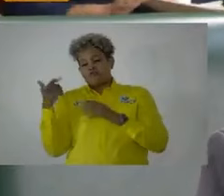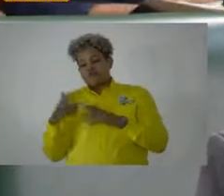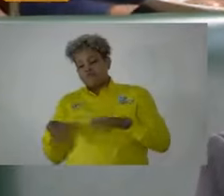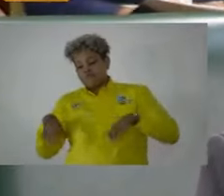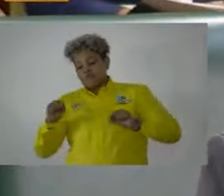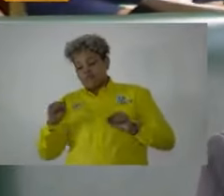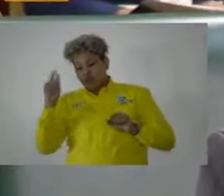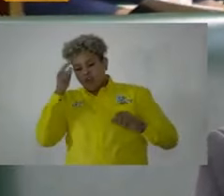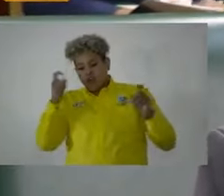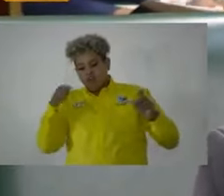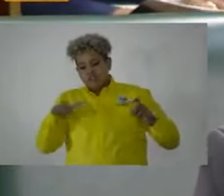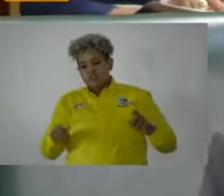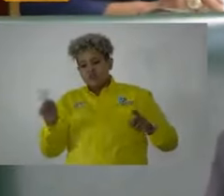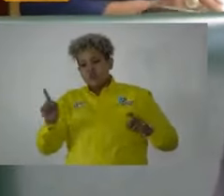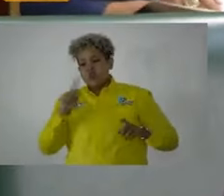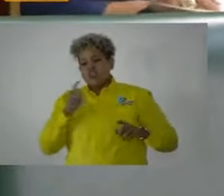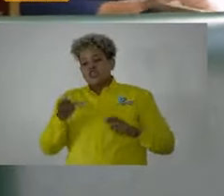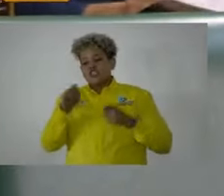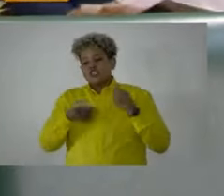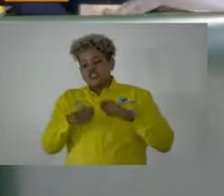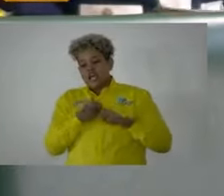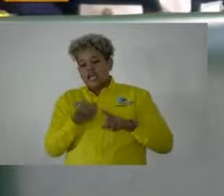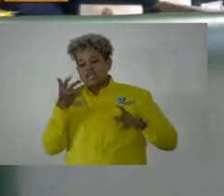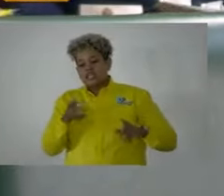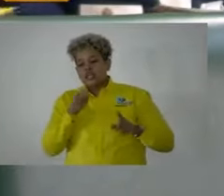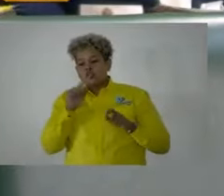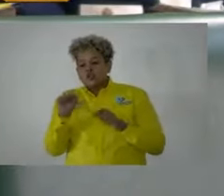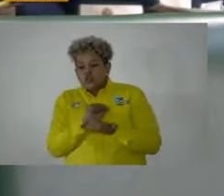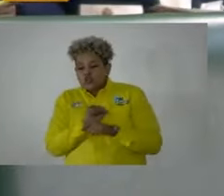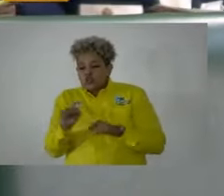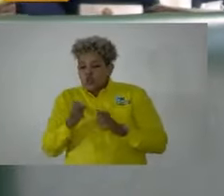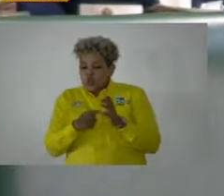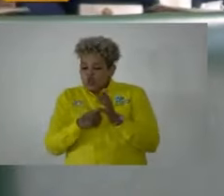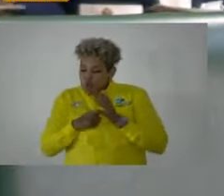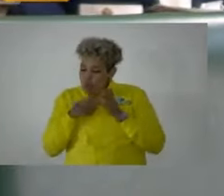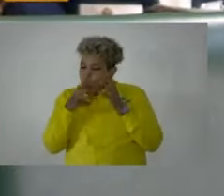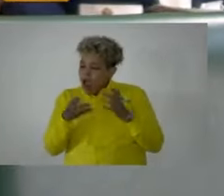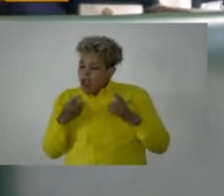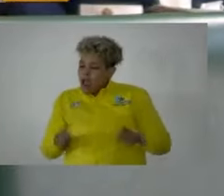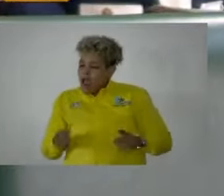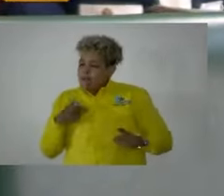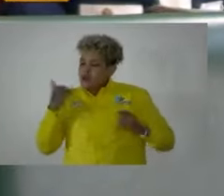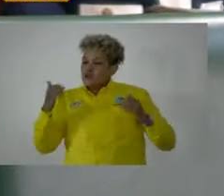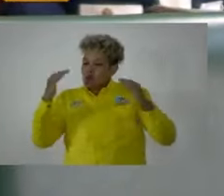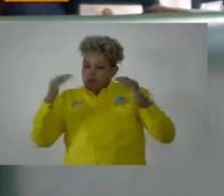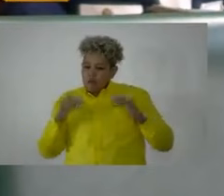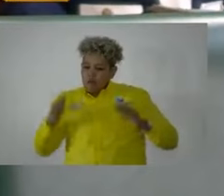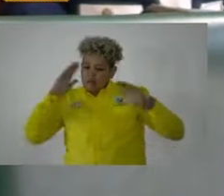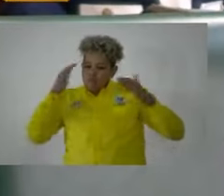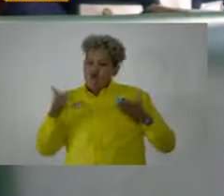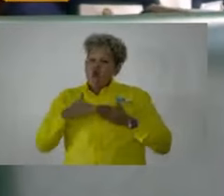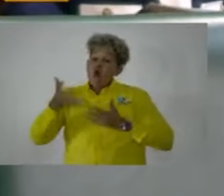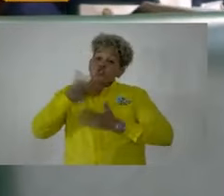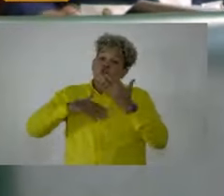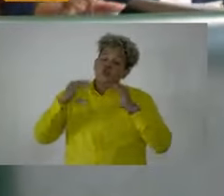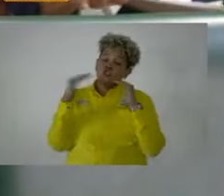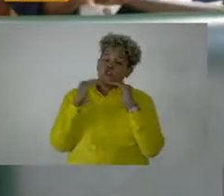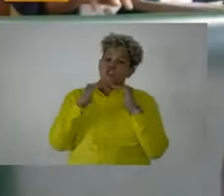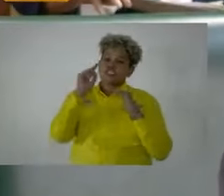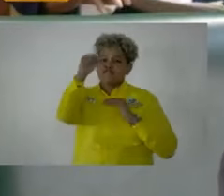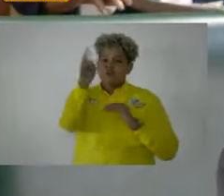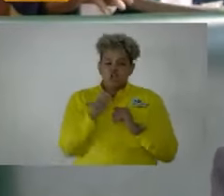governance. And this is where change is truly required. I move to the focus on social justice